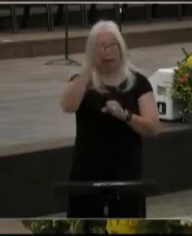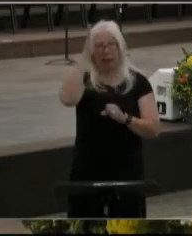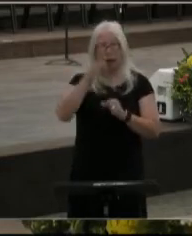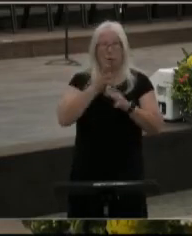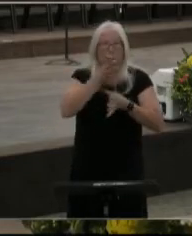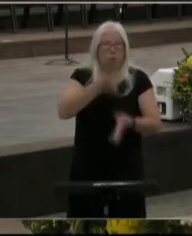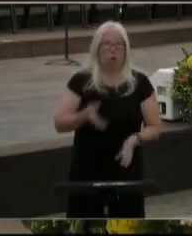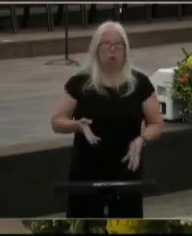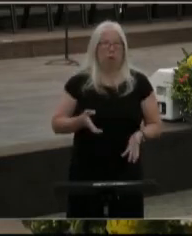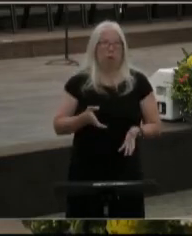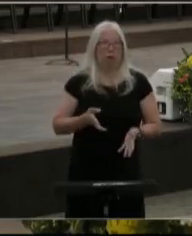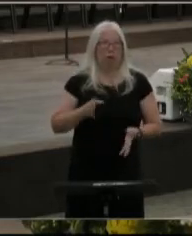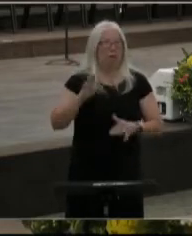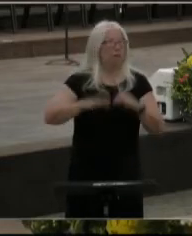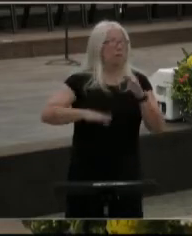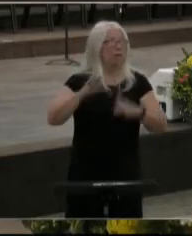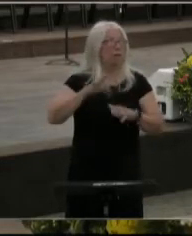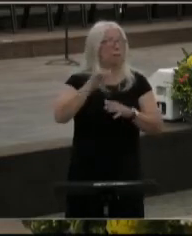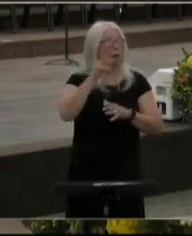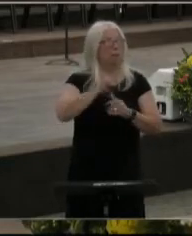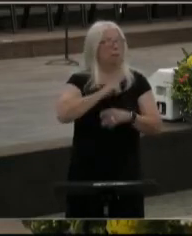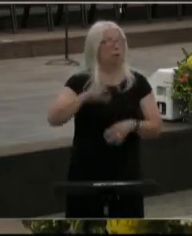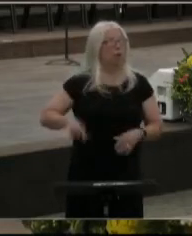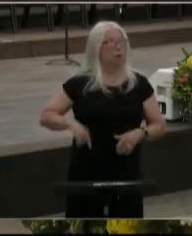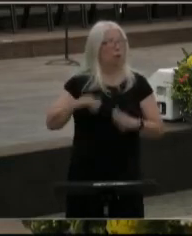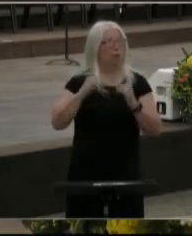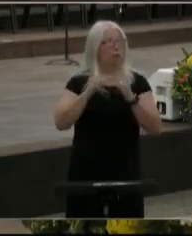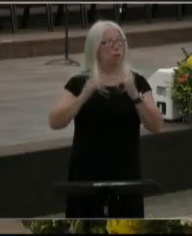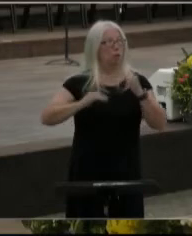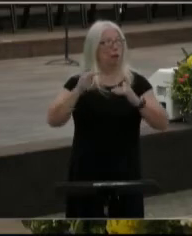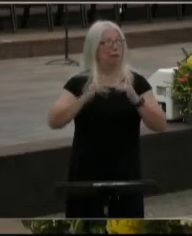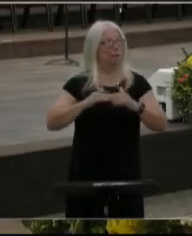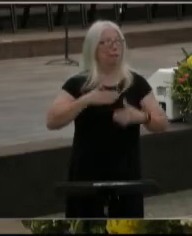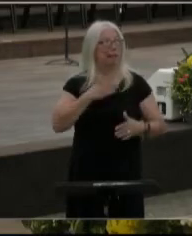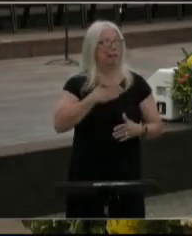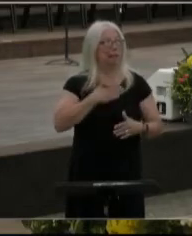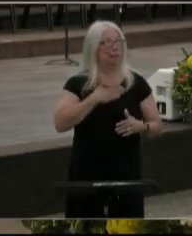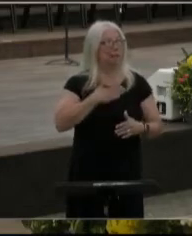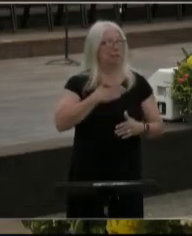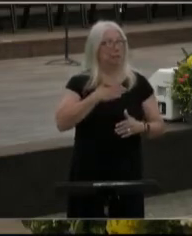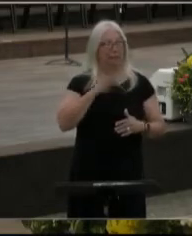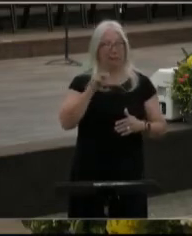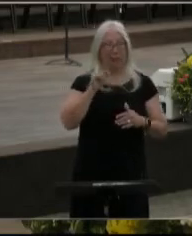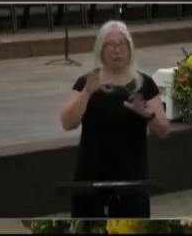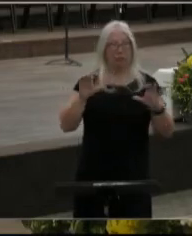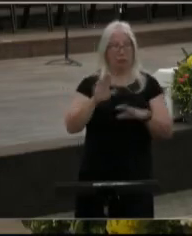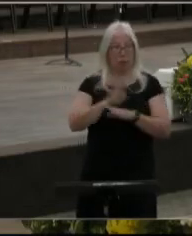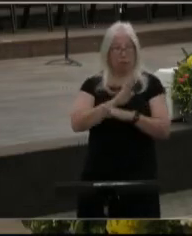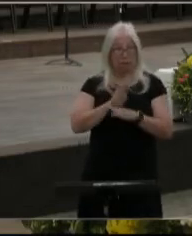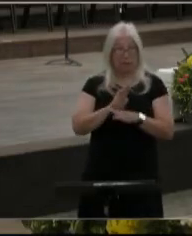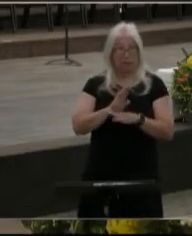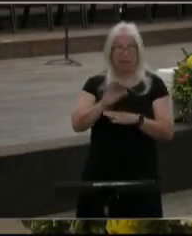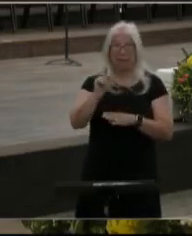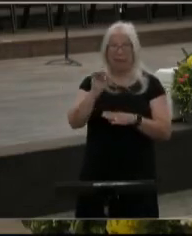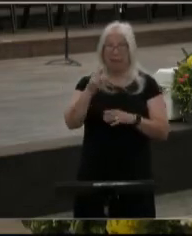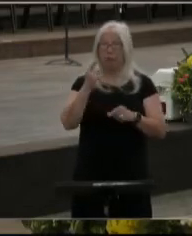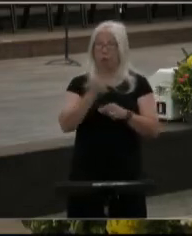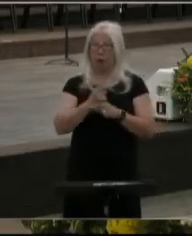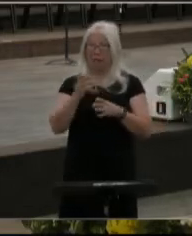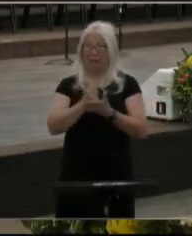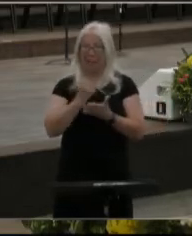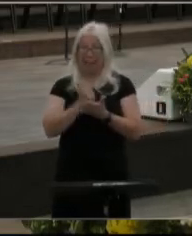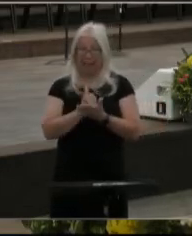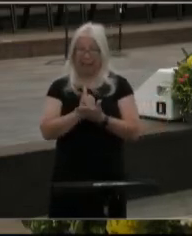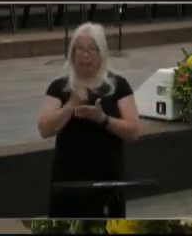want to puke. A false balance is abomination to the Lord, but a just weight is His delight. There's an ethical way to do business. There's an ethical way to get